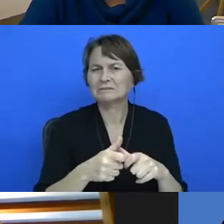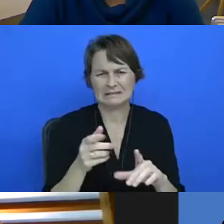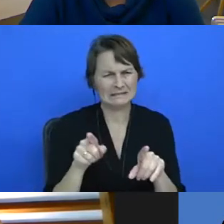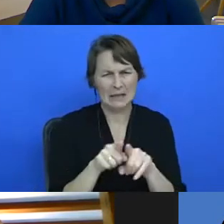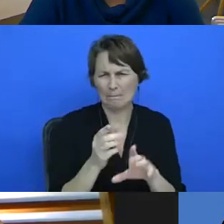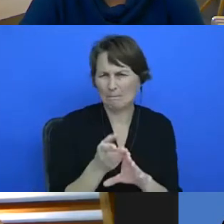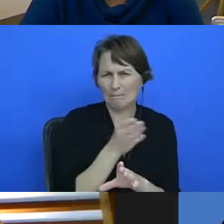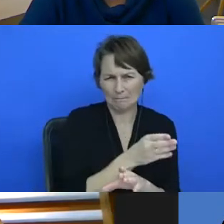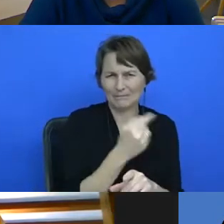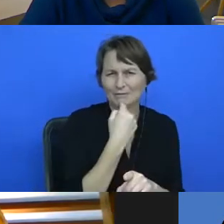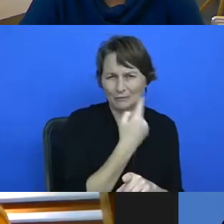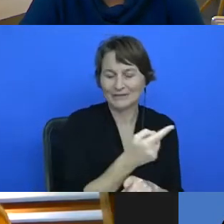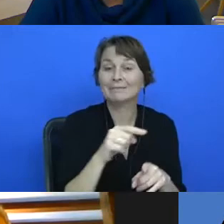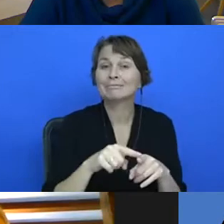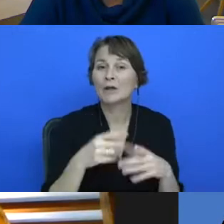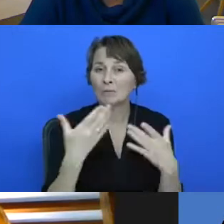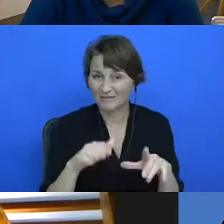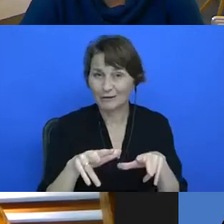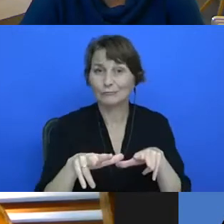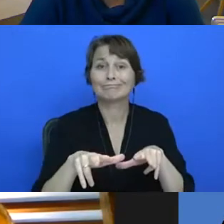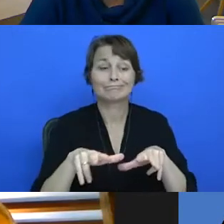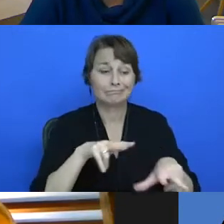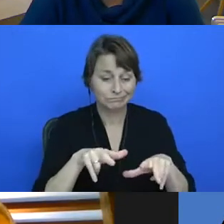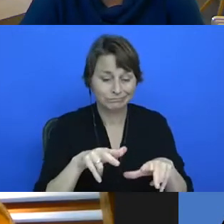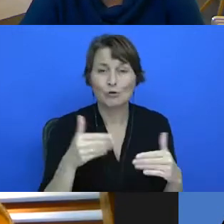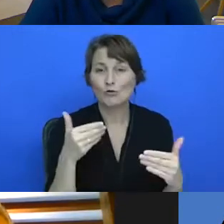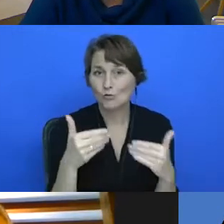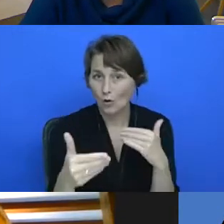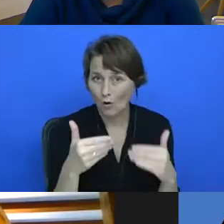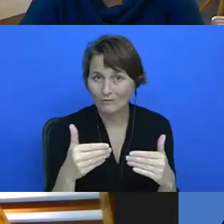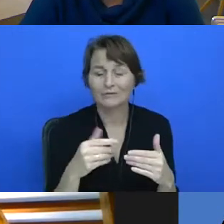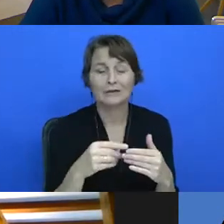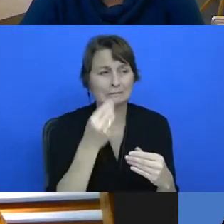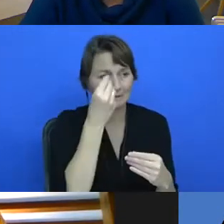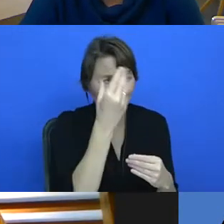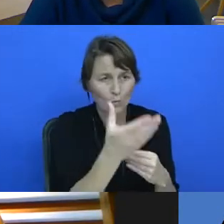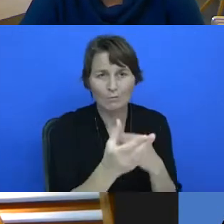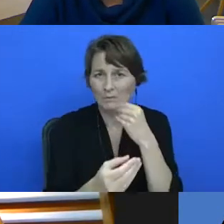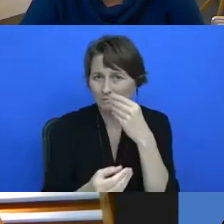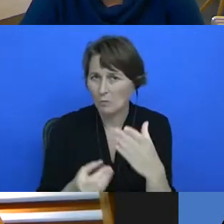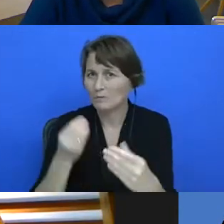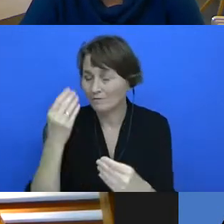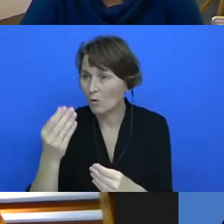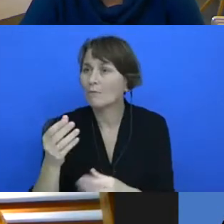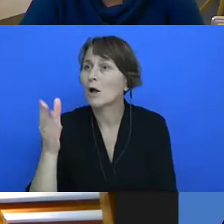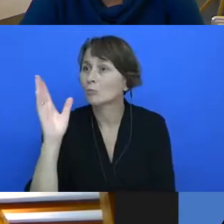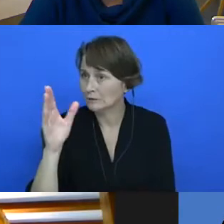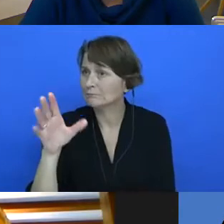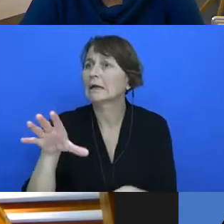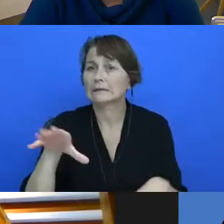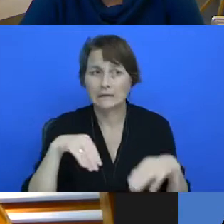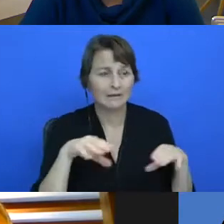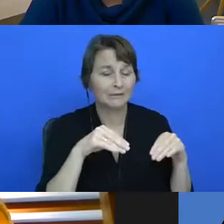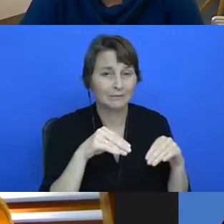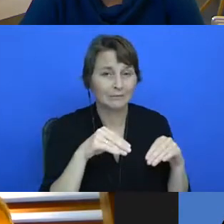the conference, done the call for papers and told presenters if they'd been accepted. We decided in March the